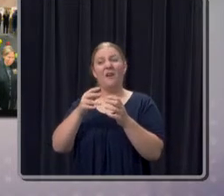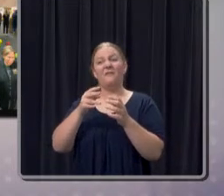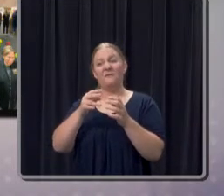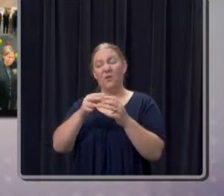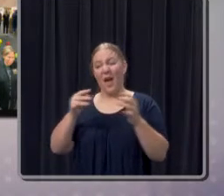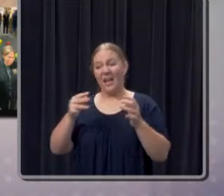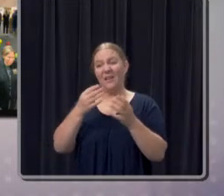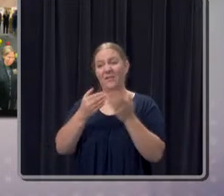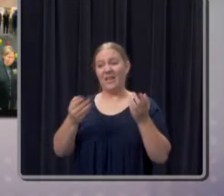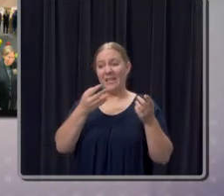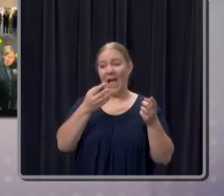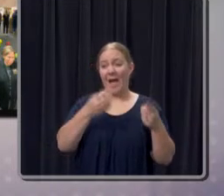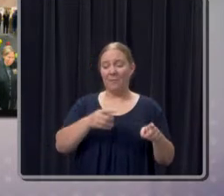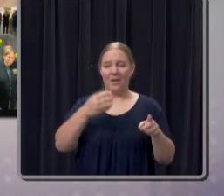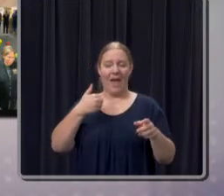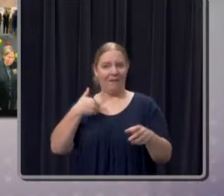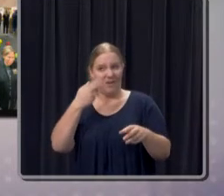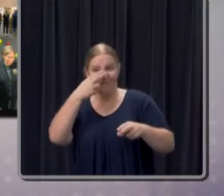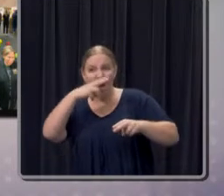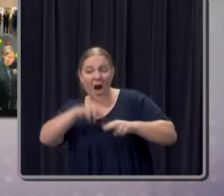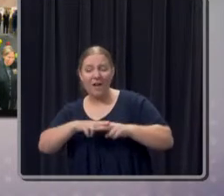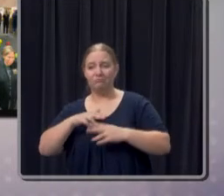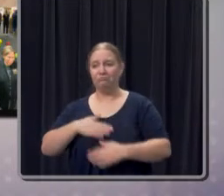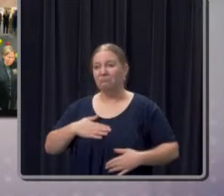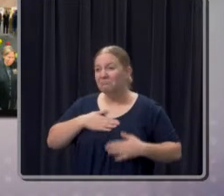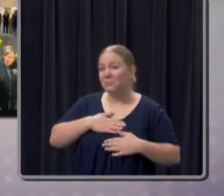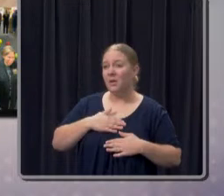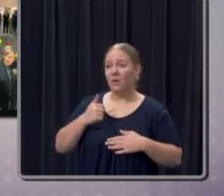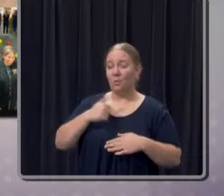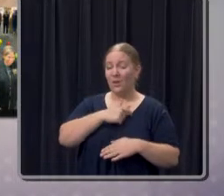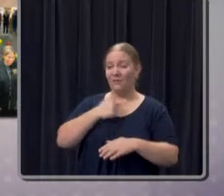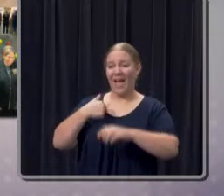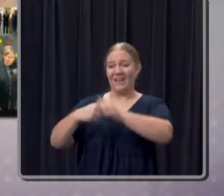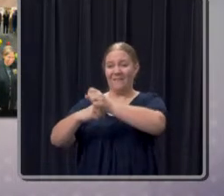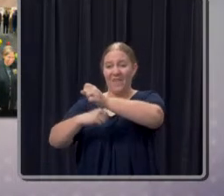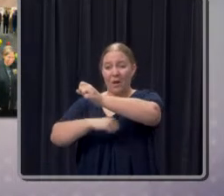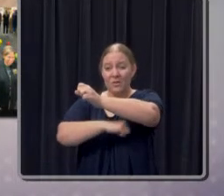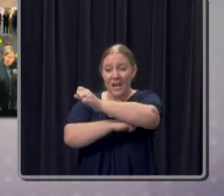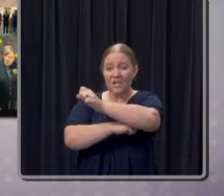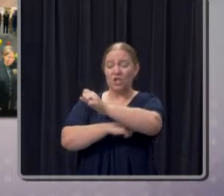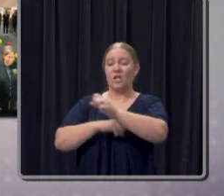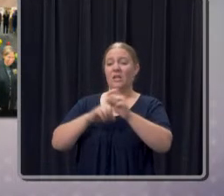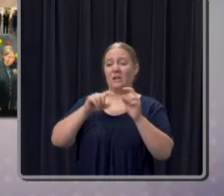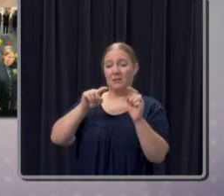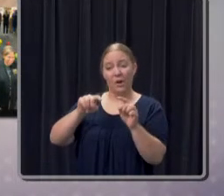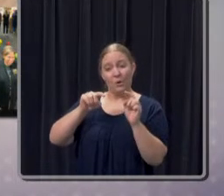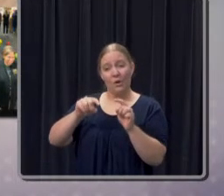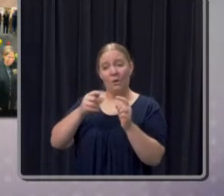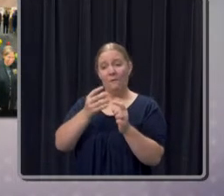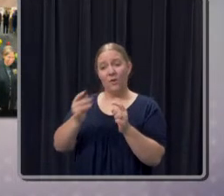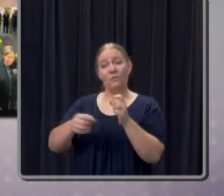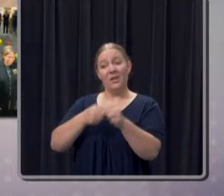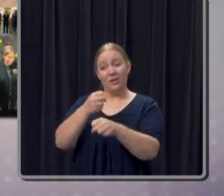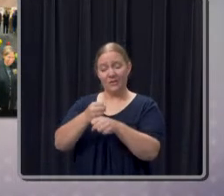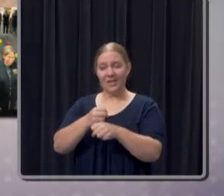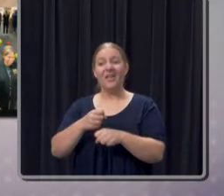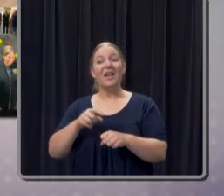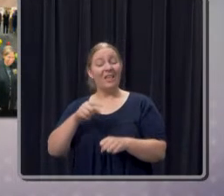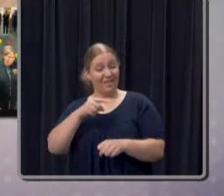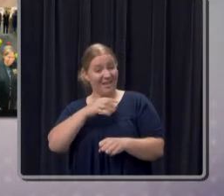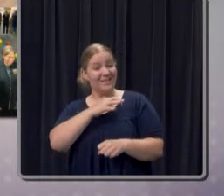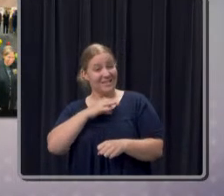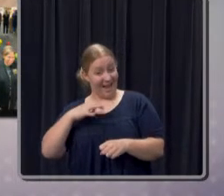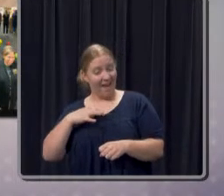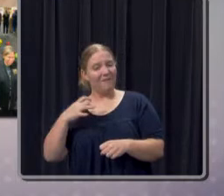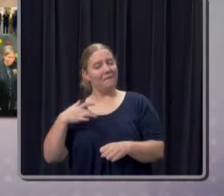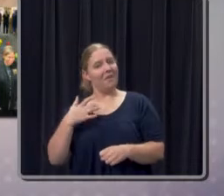and fun, having fun. We've had the foundation out a couple times in the last several years, and this group of people, I just feel